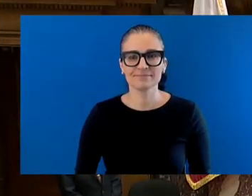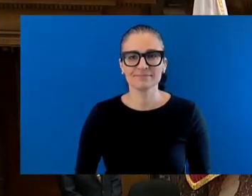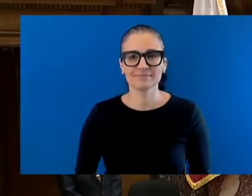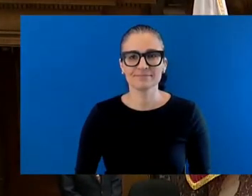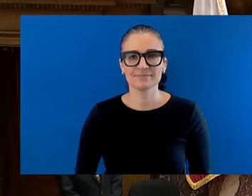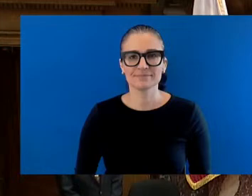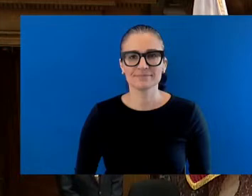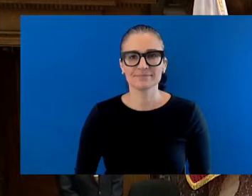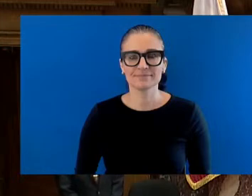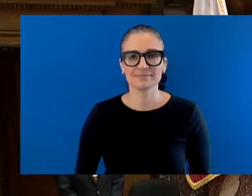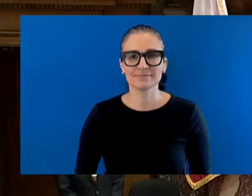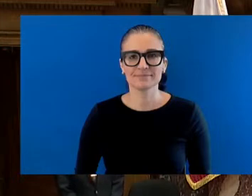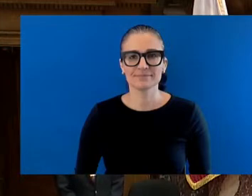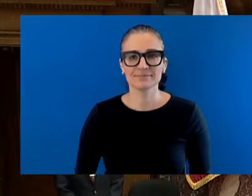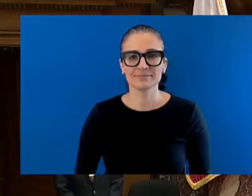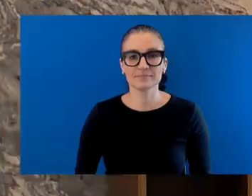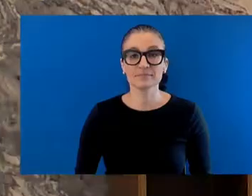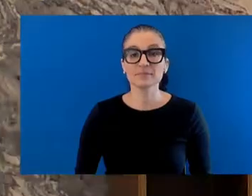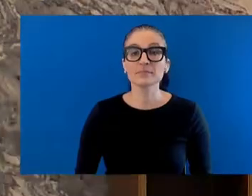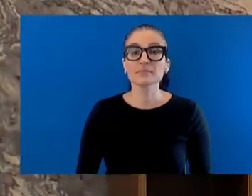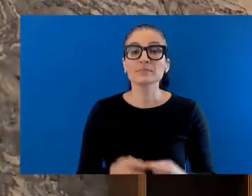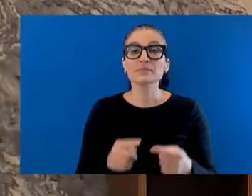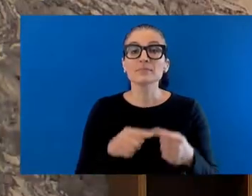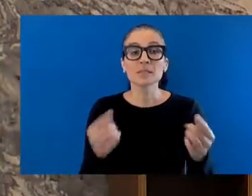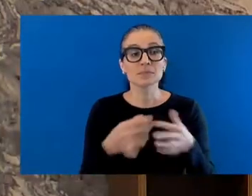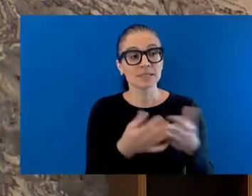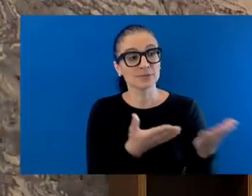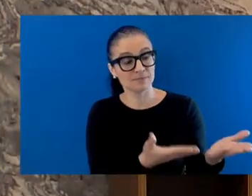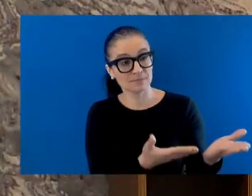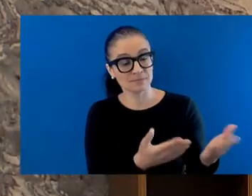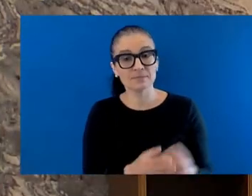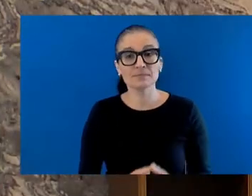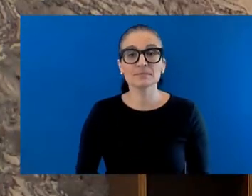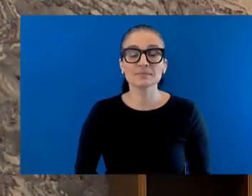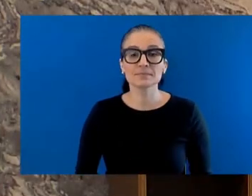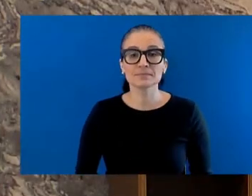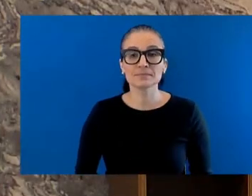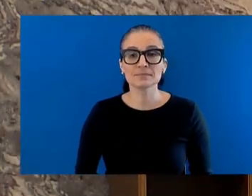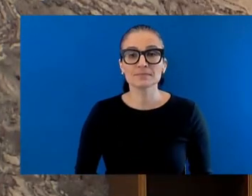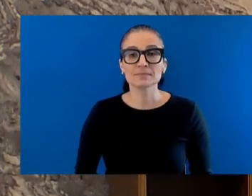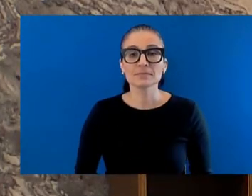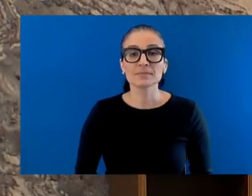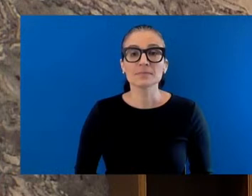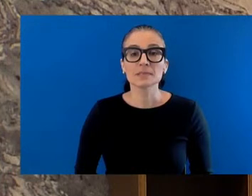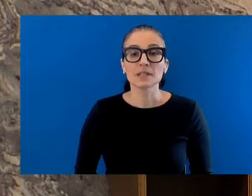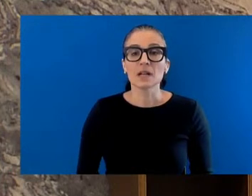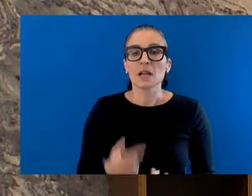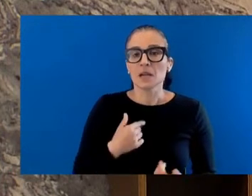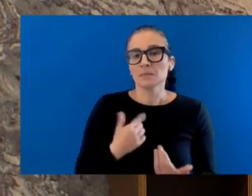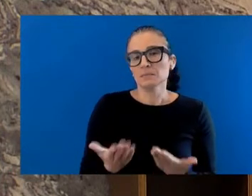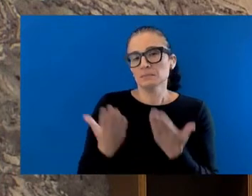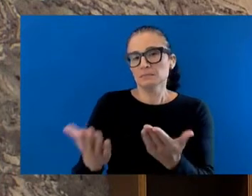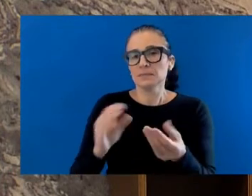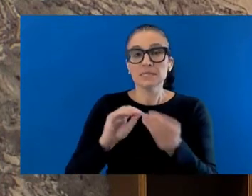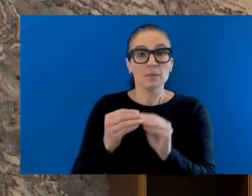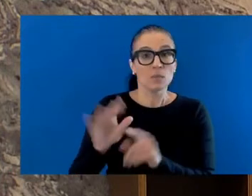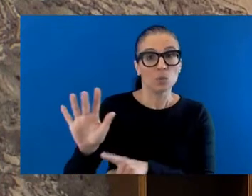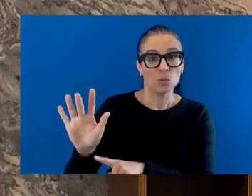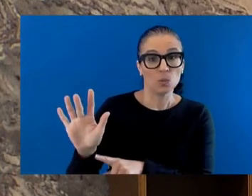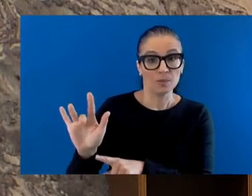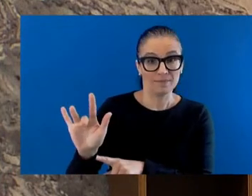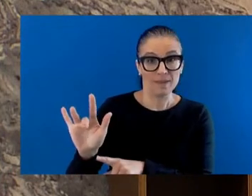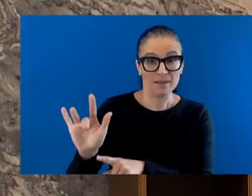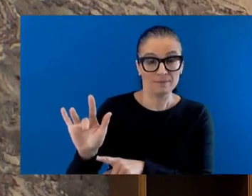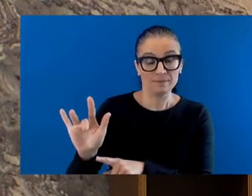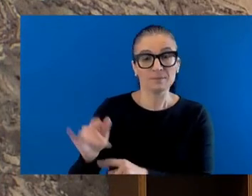Opposition House Leader. Thank you, Mr. Speaker. I seek leave to move Motion 25, which is on the order paper in my name, and which says, be it resolved